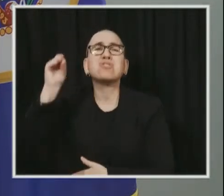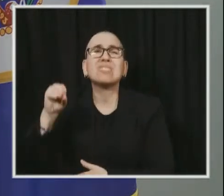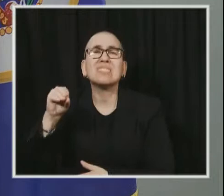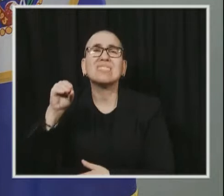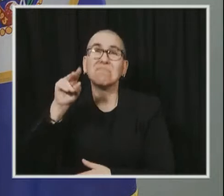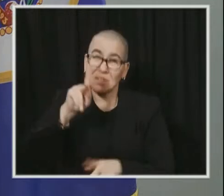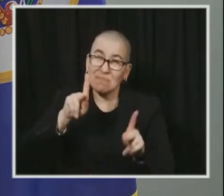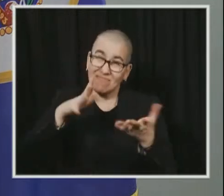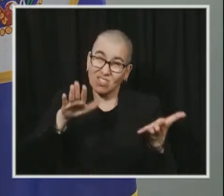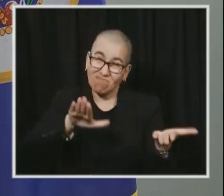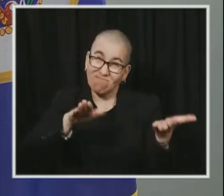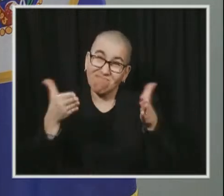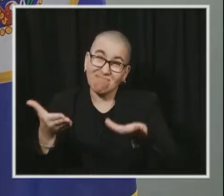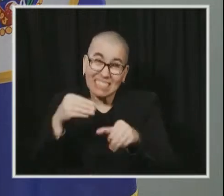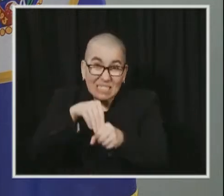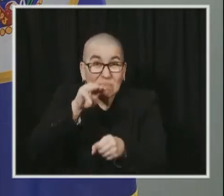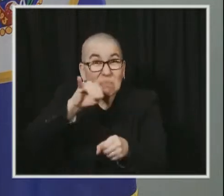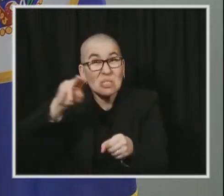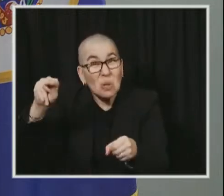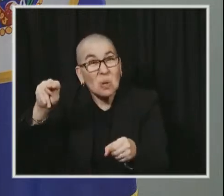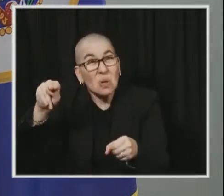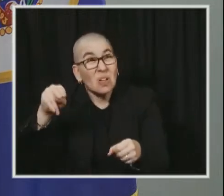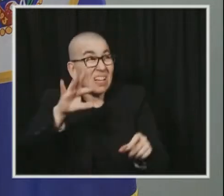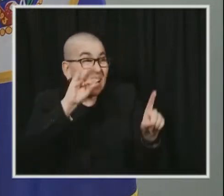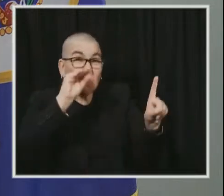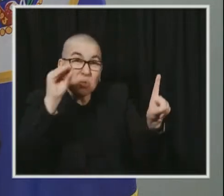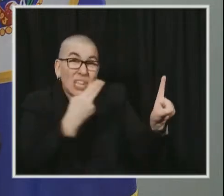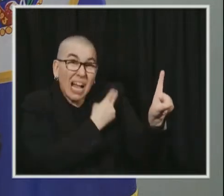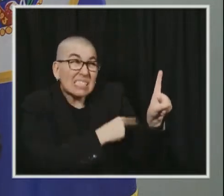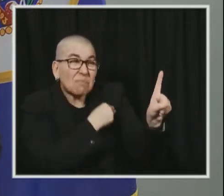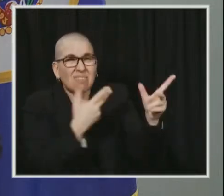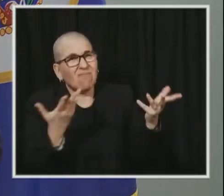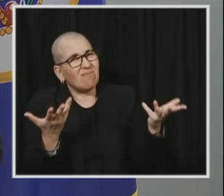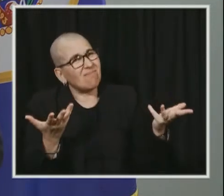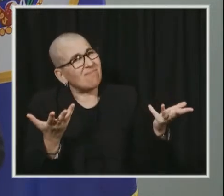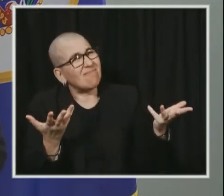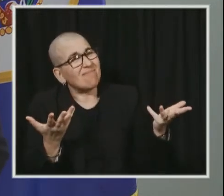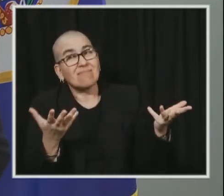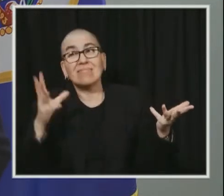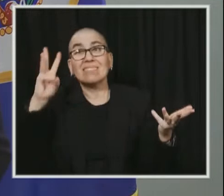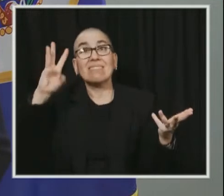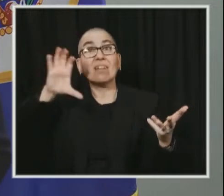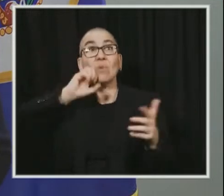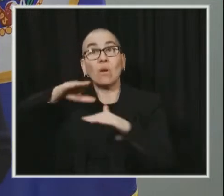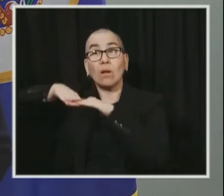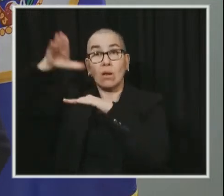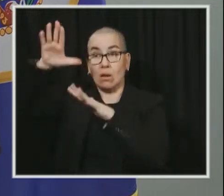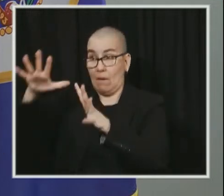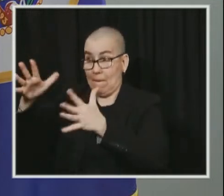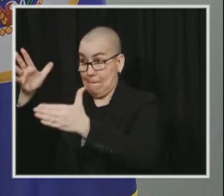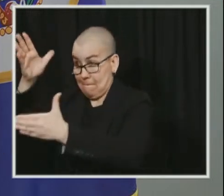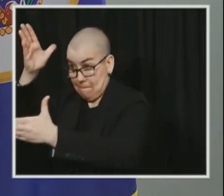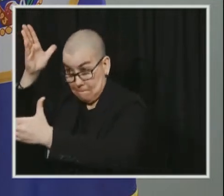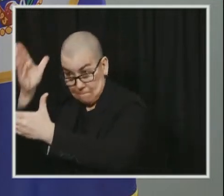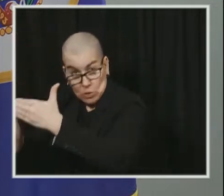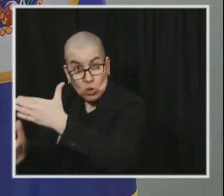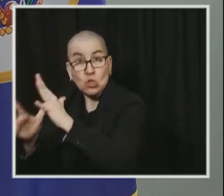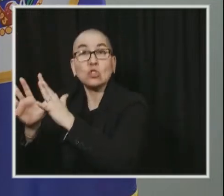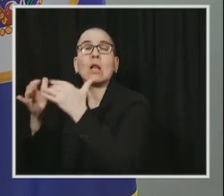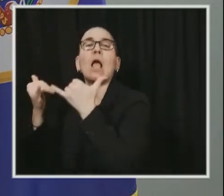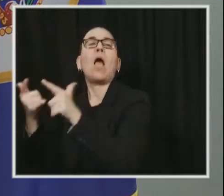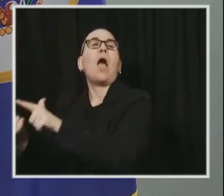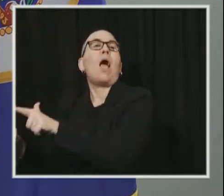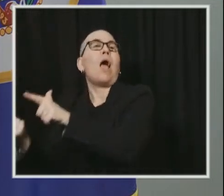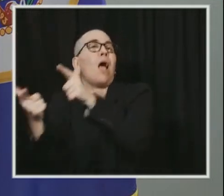over half of the hospitalizations when we get through that 65 plus population. But moving on, it's very important to